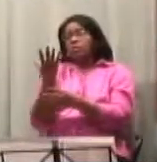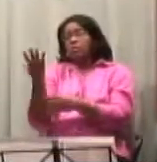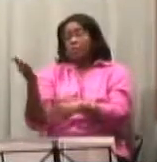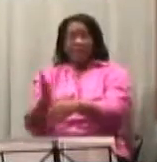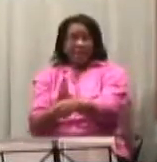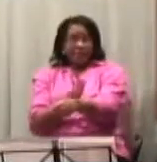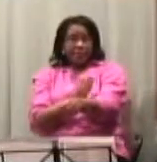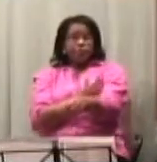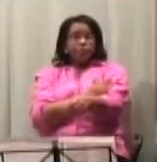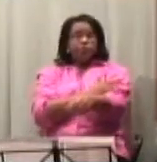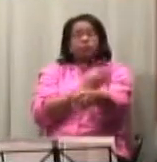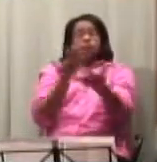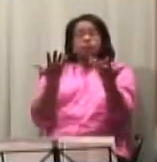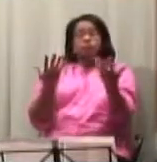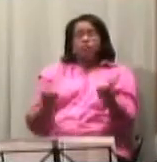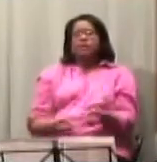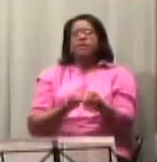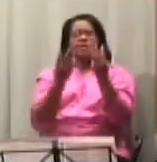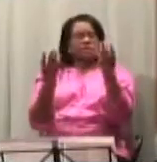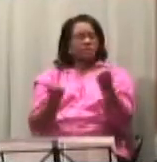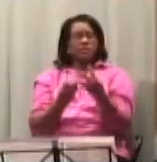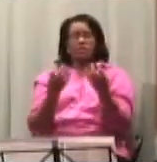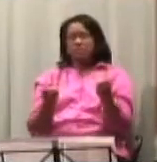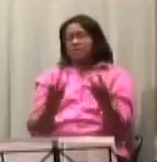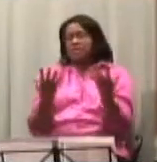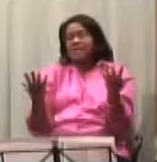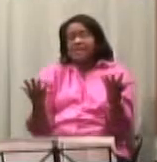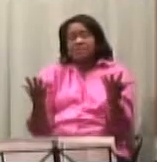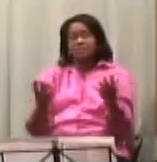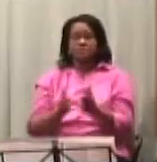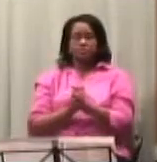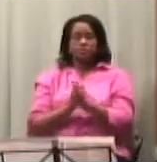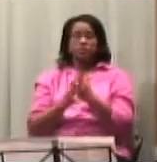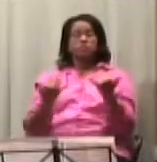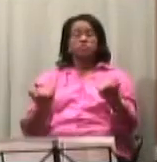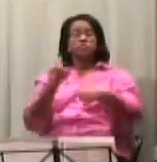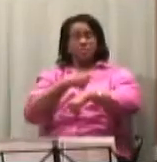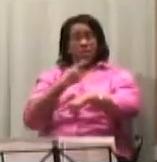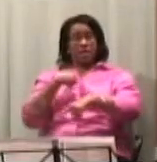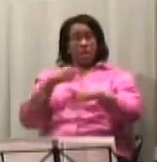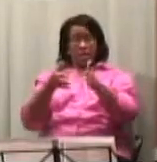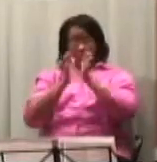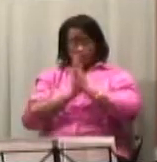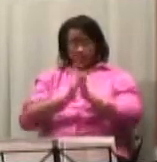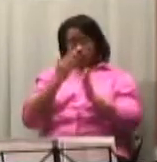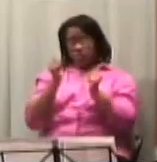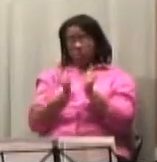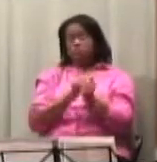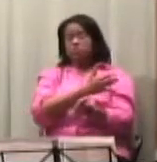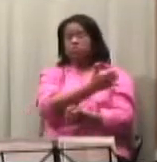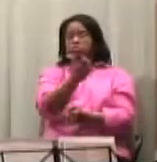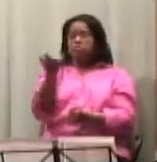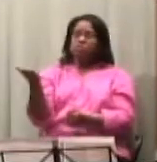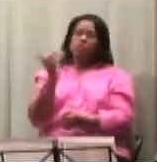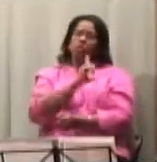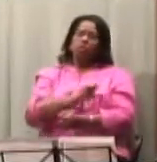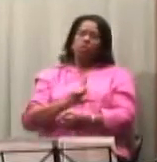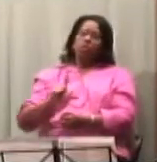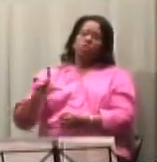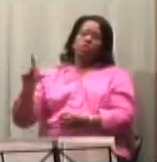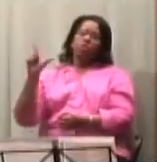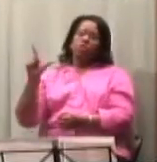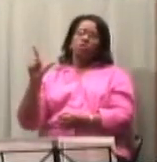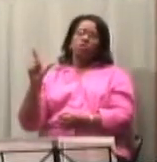sisters, let me pray today with you. Lord, transform my heart in a